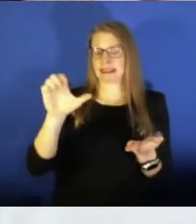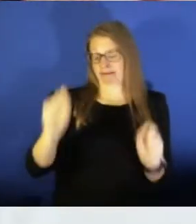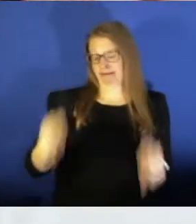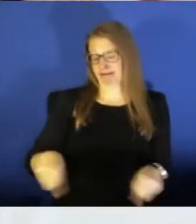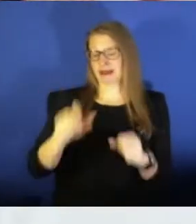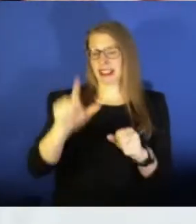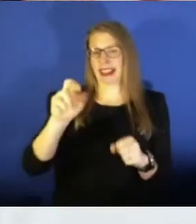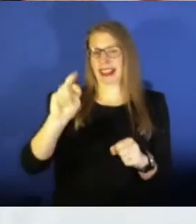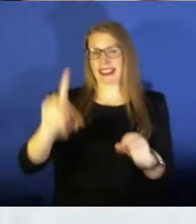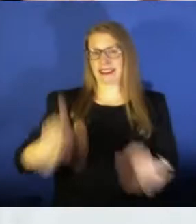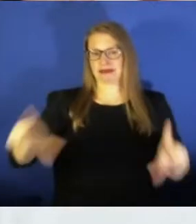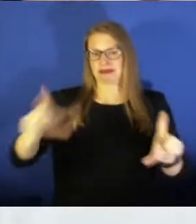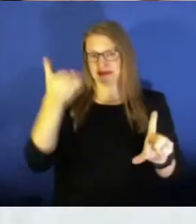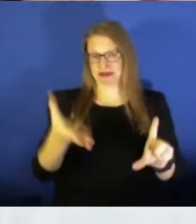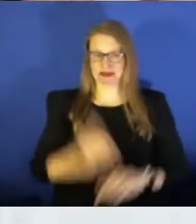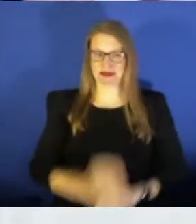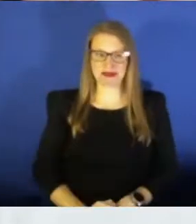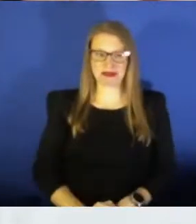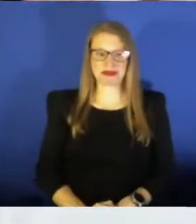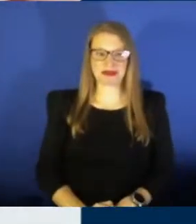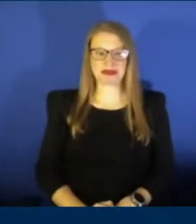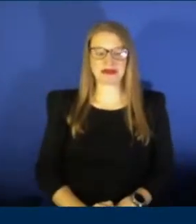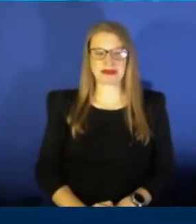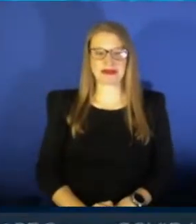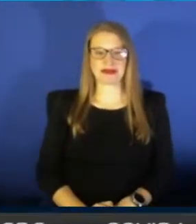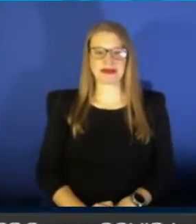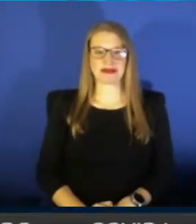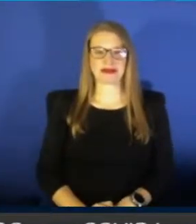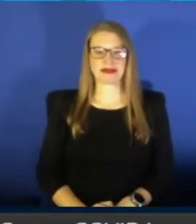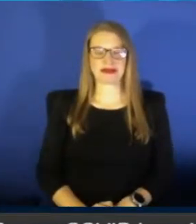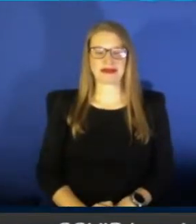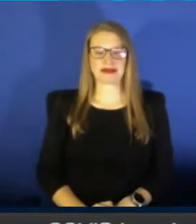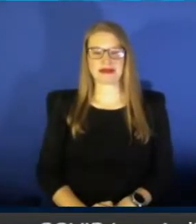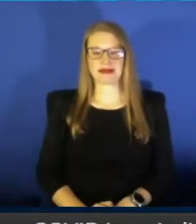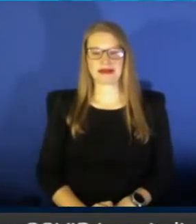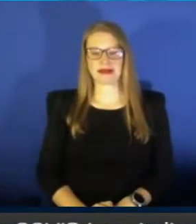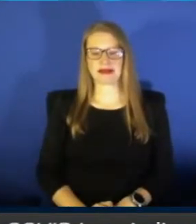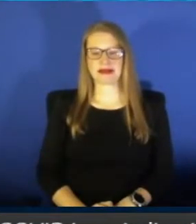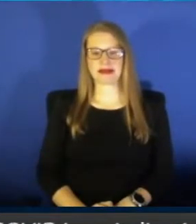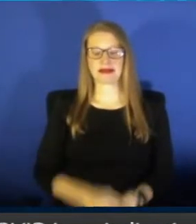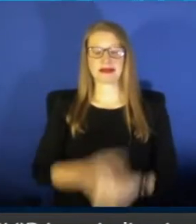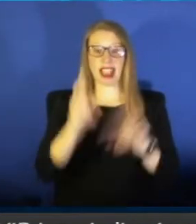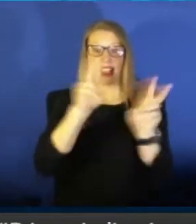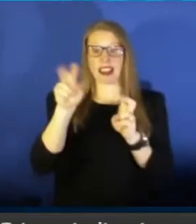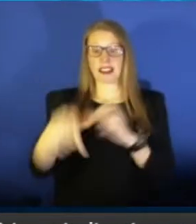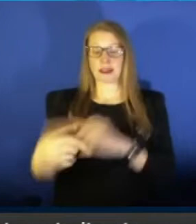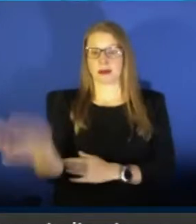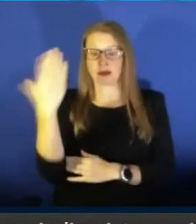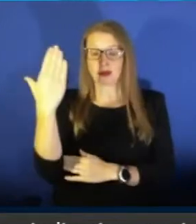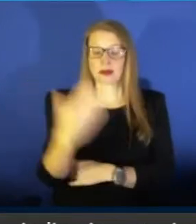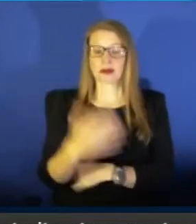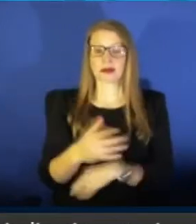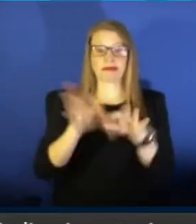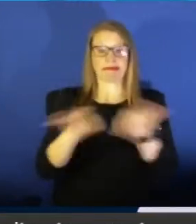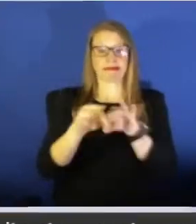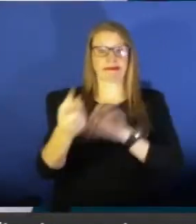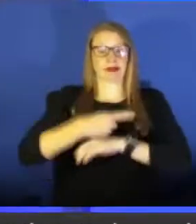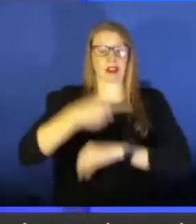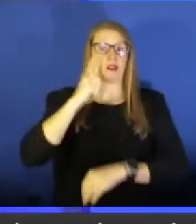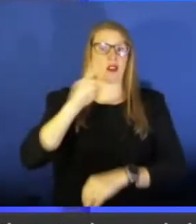to all of those right there on your screen. In headlines this morning, it is a big day for the University of Kansas Cancer